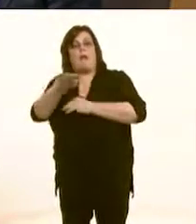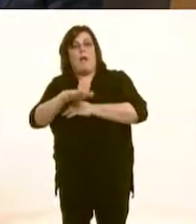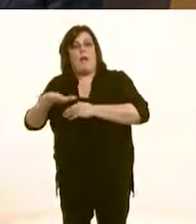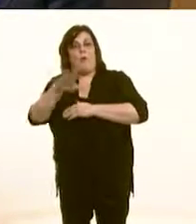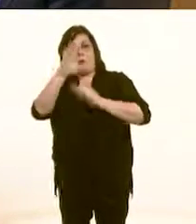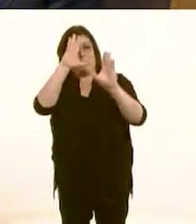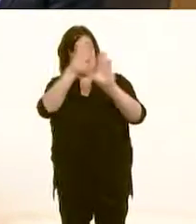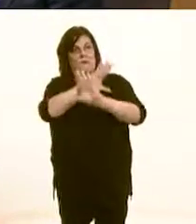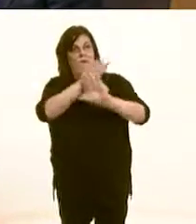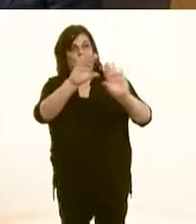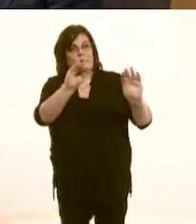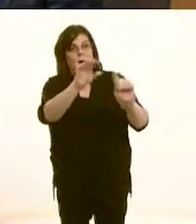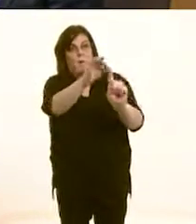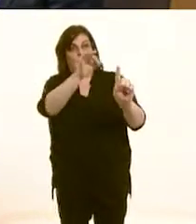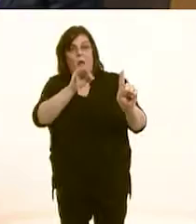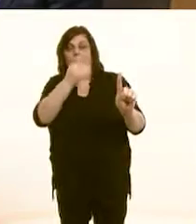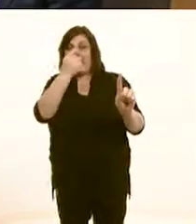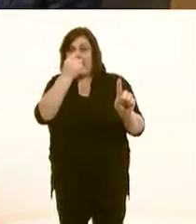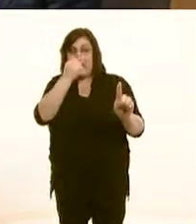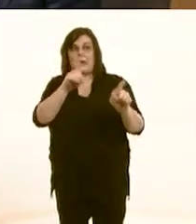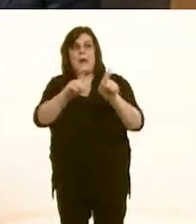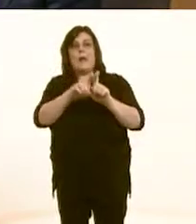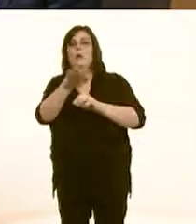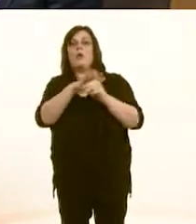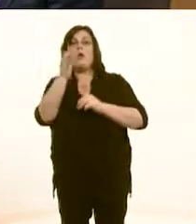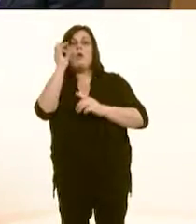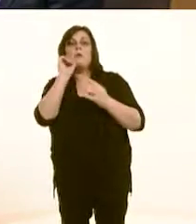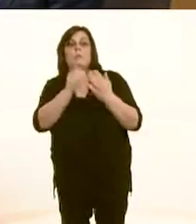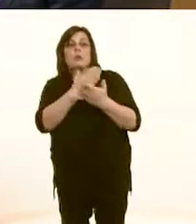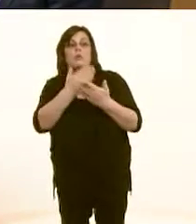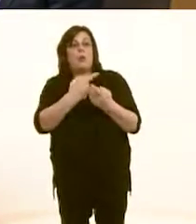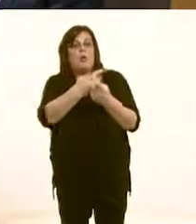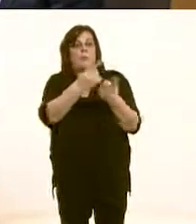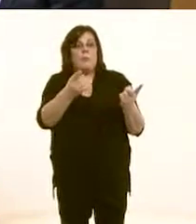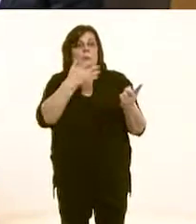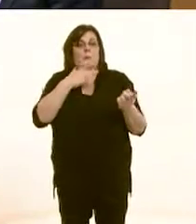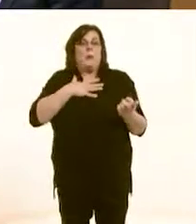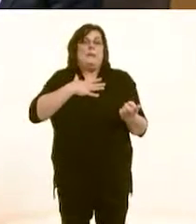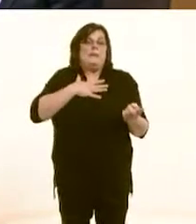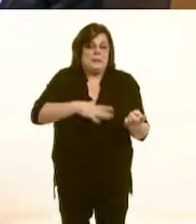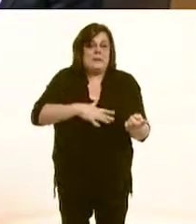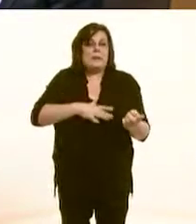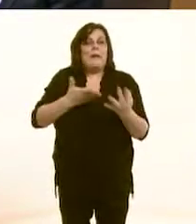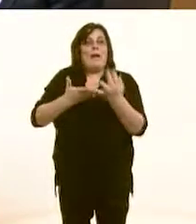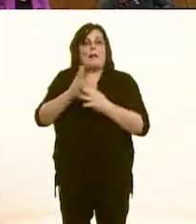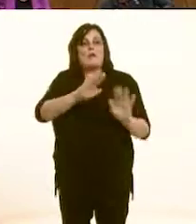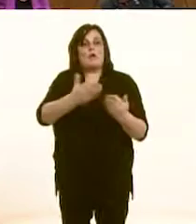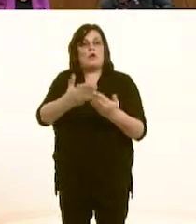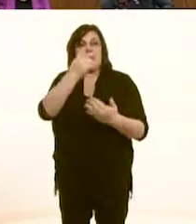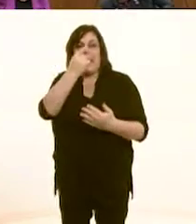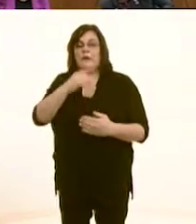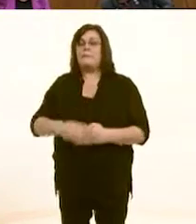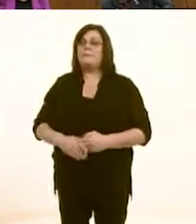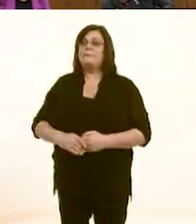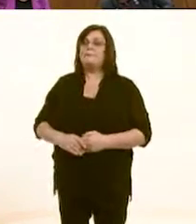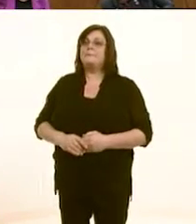and a robust assessment of priority, local authorities can ensure that those most in need receive this service. And finally, Liam Wood. Thank